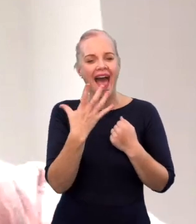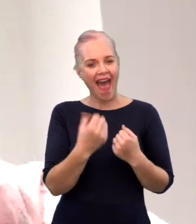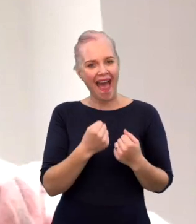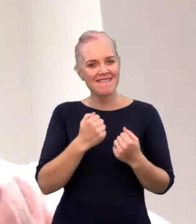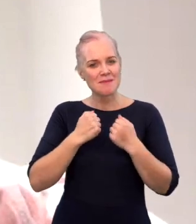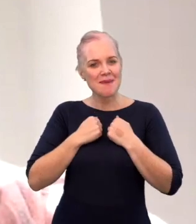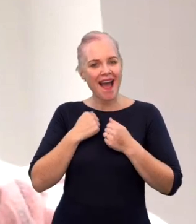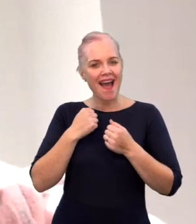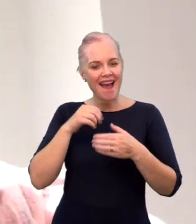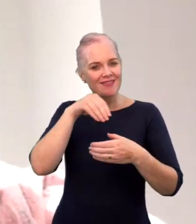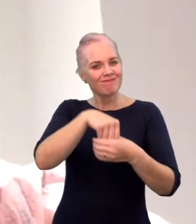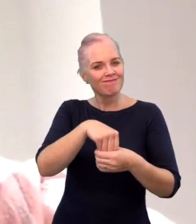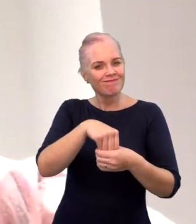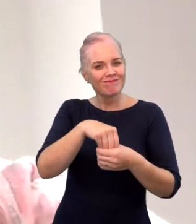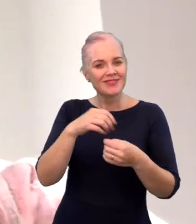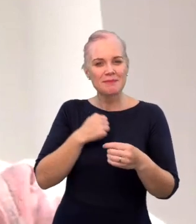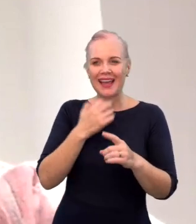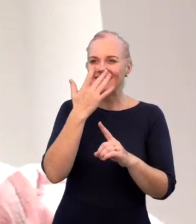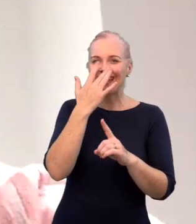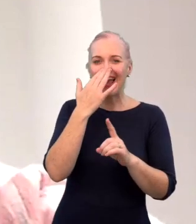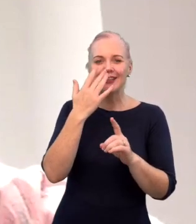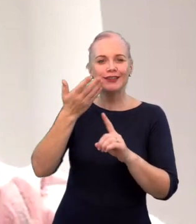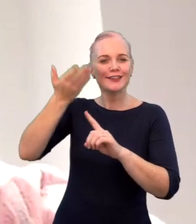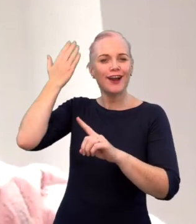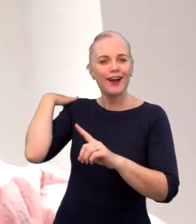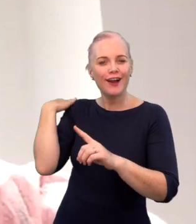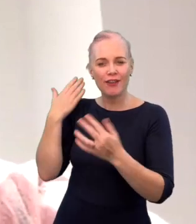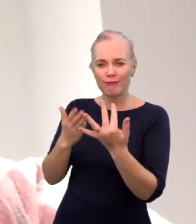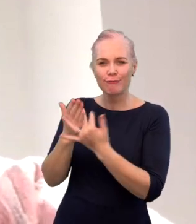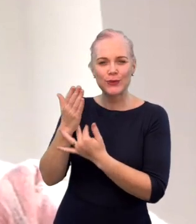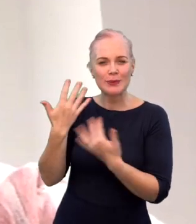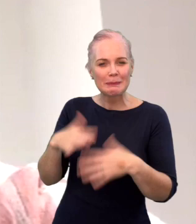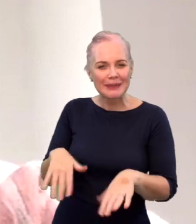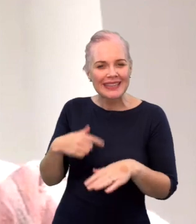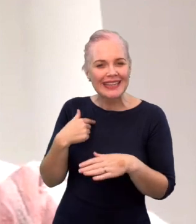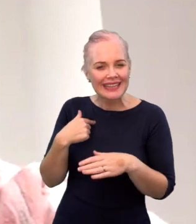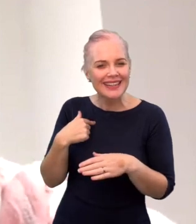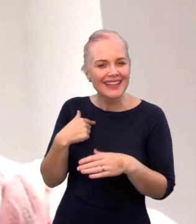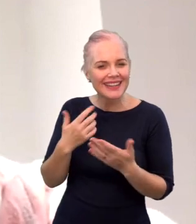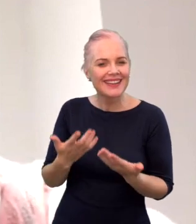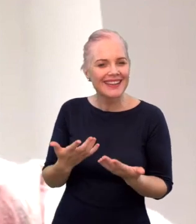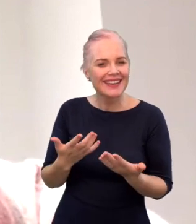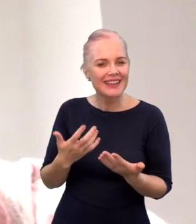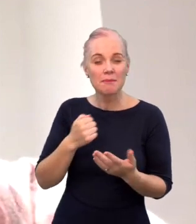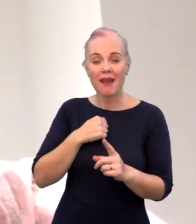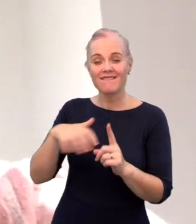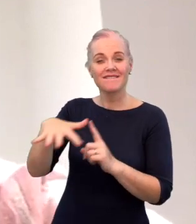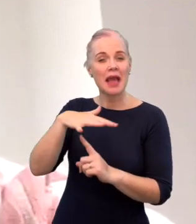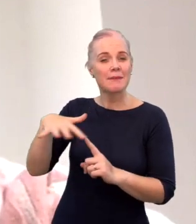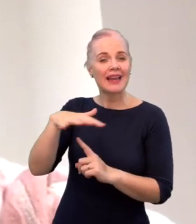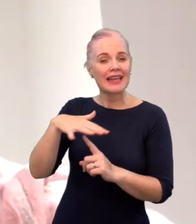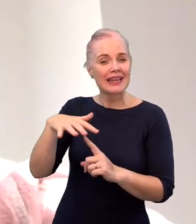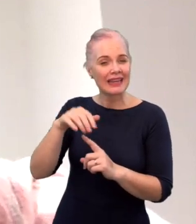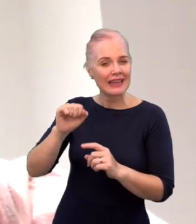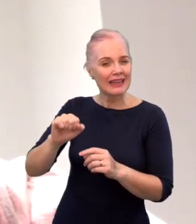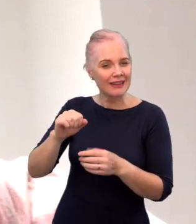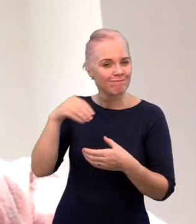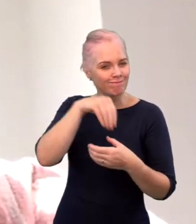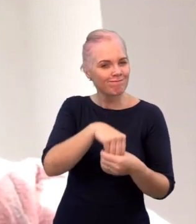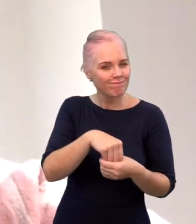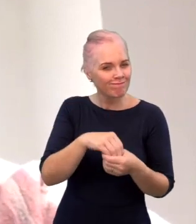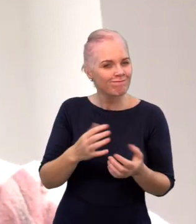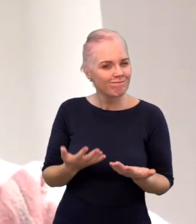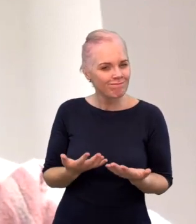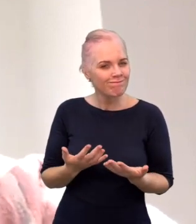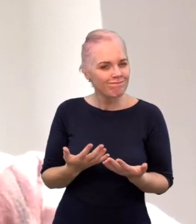there's definitely a lot of me in there. A lot of my teenage years, a lot of sort of what I went through, kind of my family